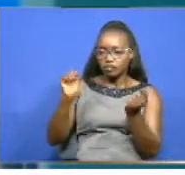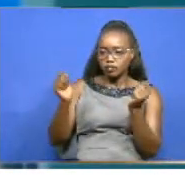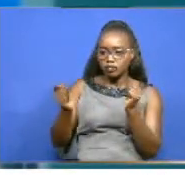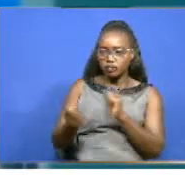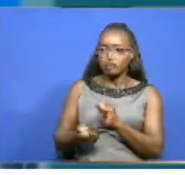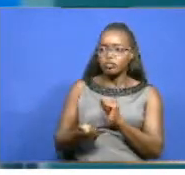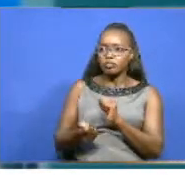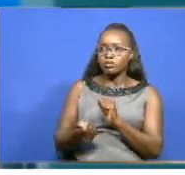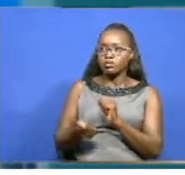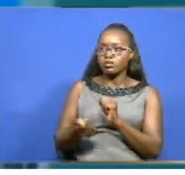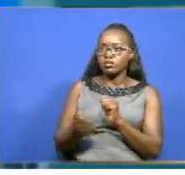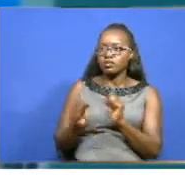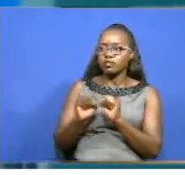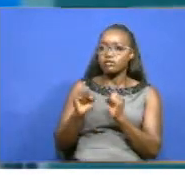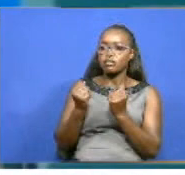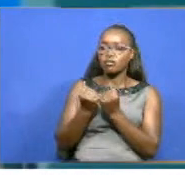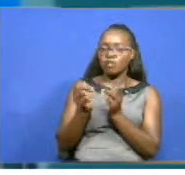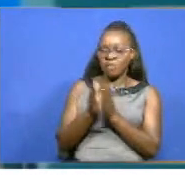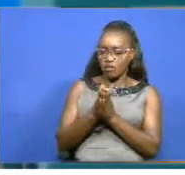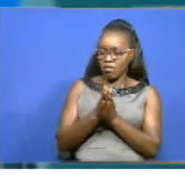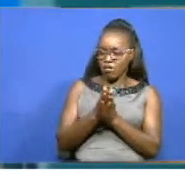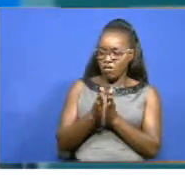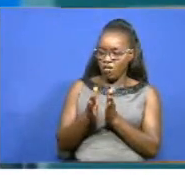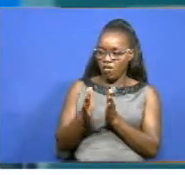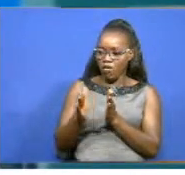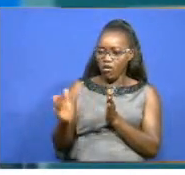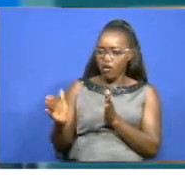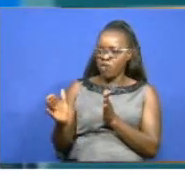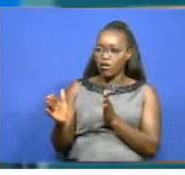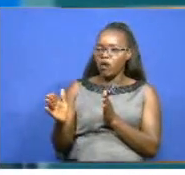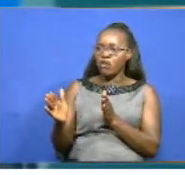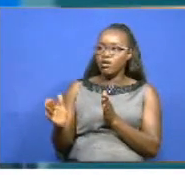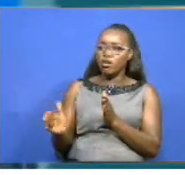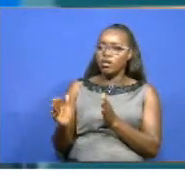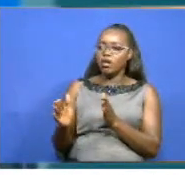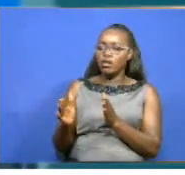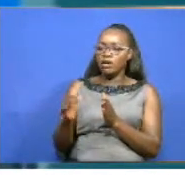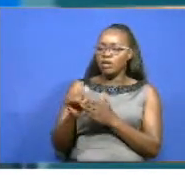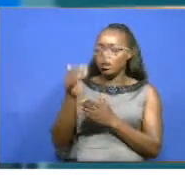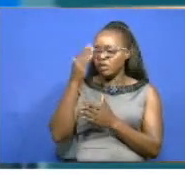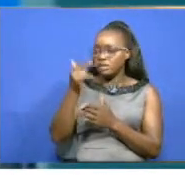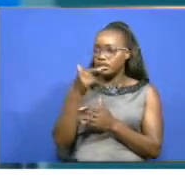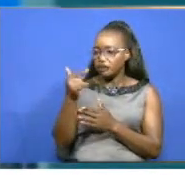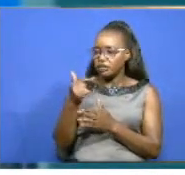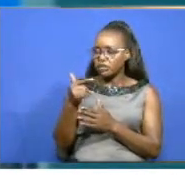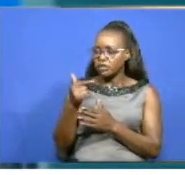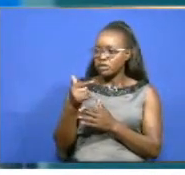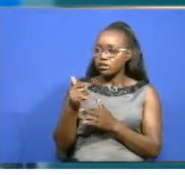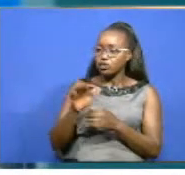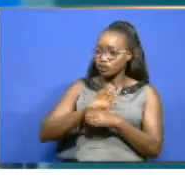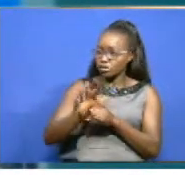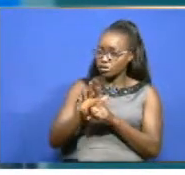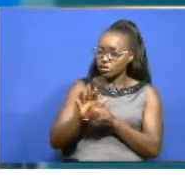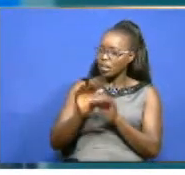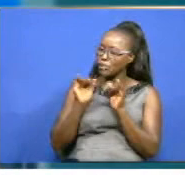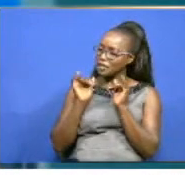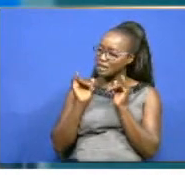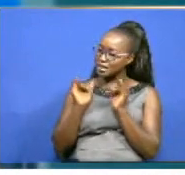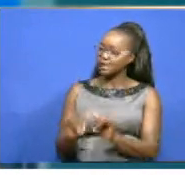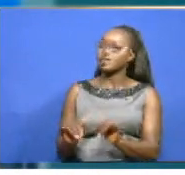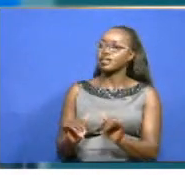of a society takes a period of time. That is why I'm saying COVID-19 will stay here. Not because necessarily that